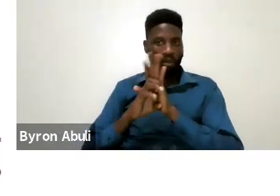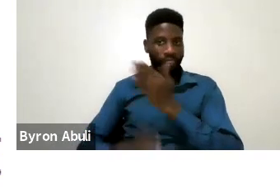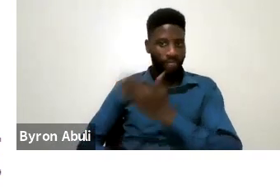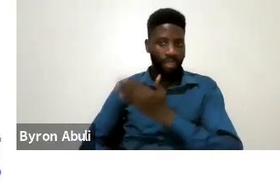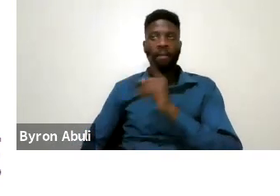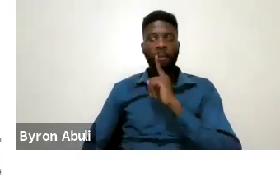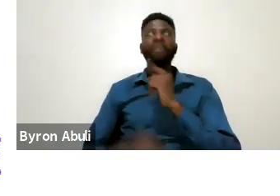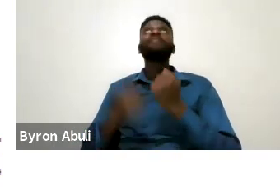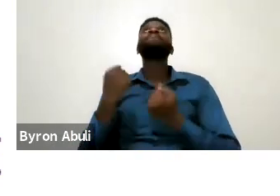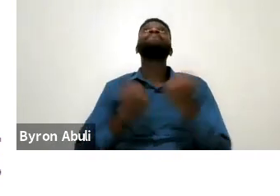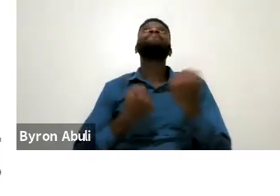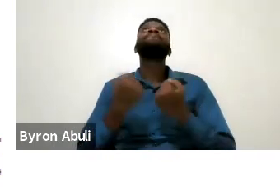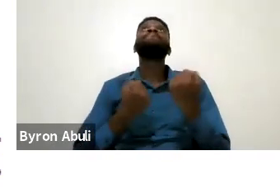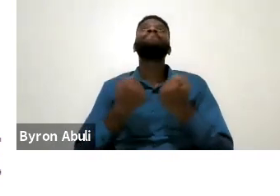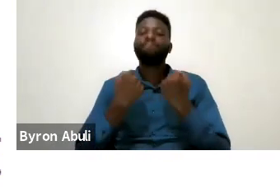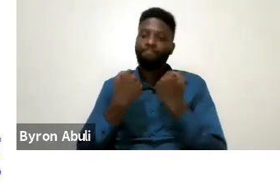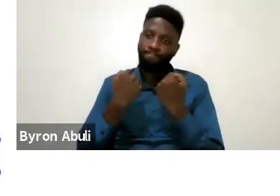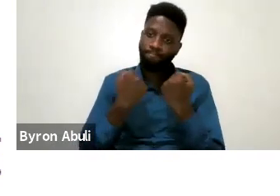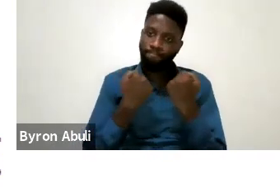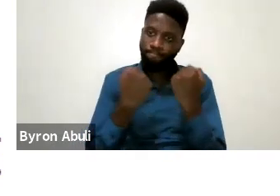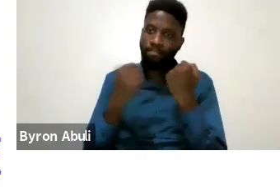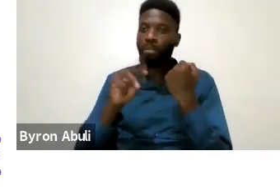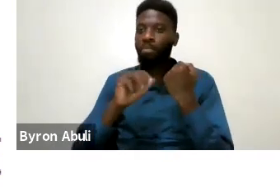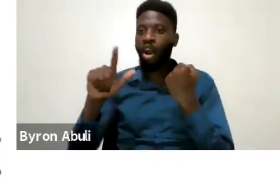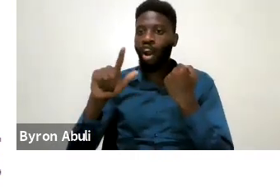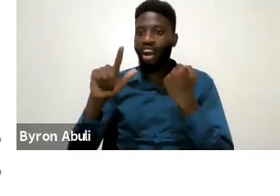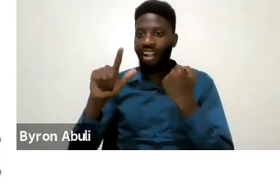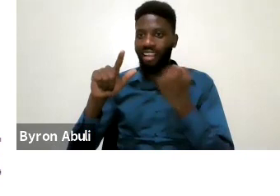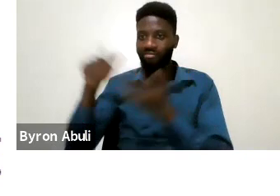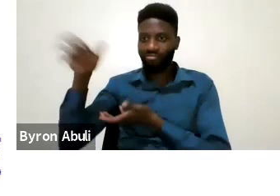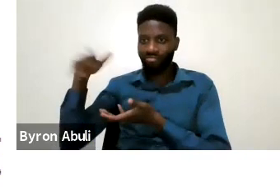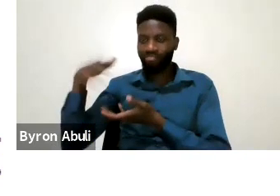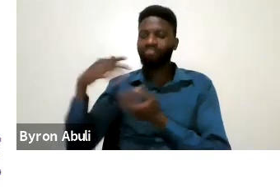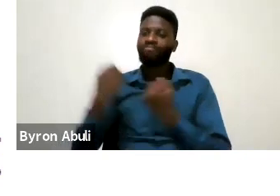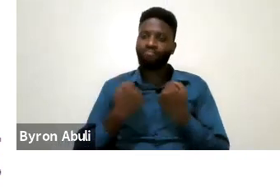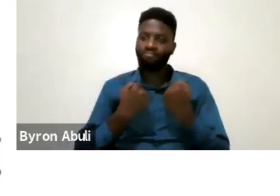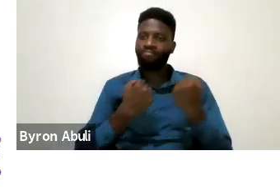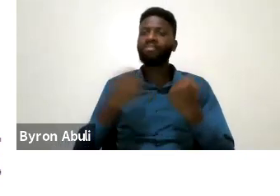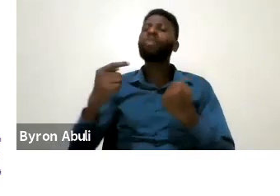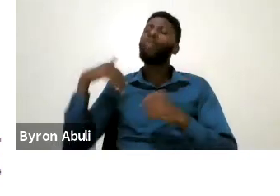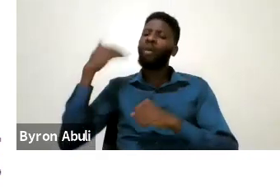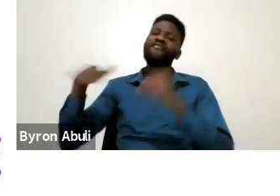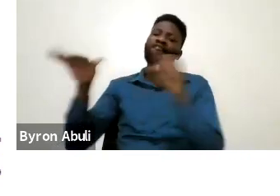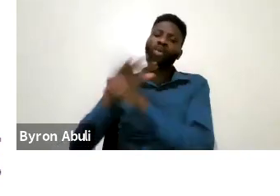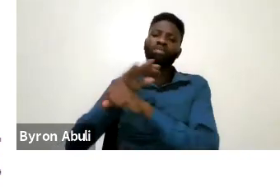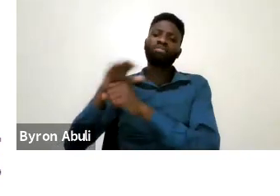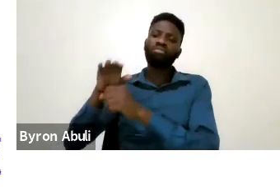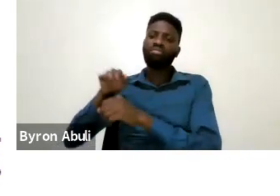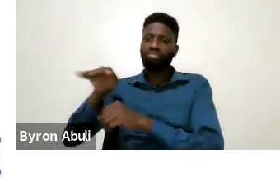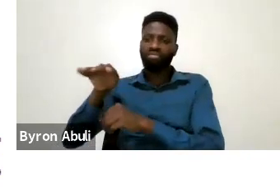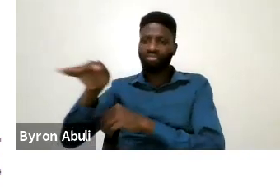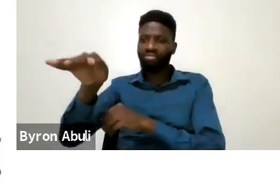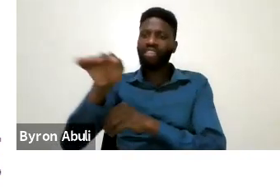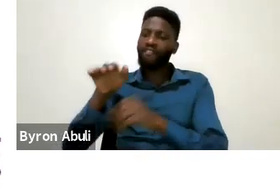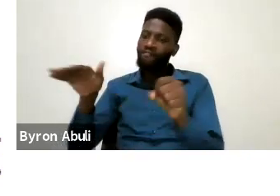then this mall is normally fully packed, you hardly find parking. But the attitude you're going into that mall is that